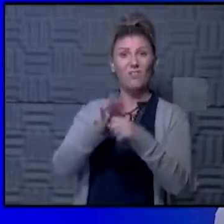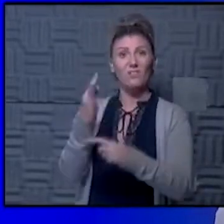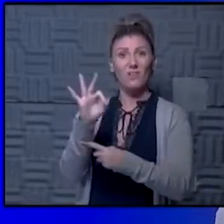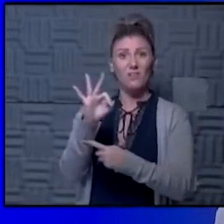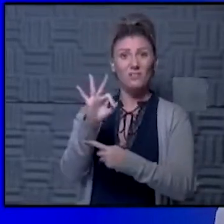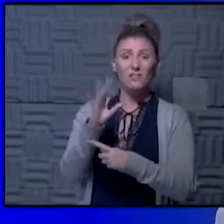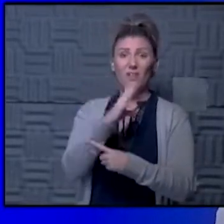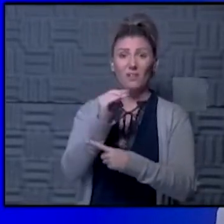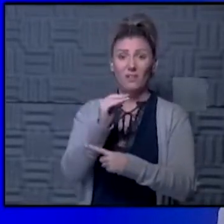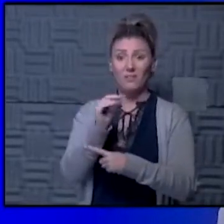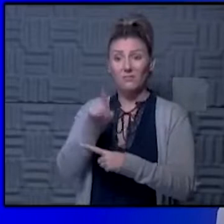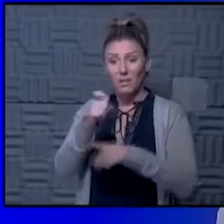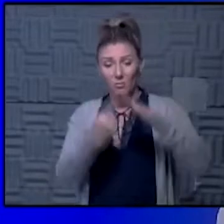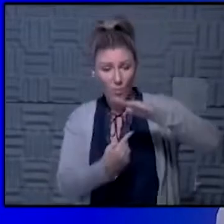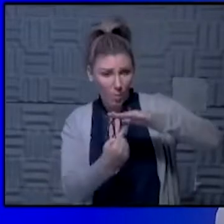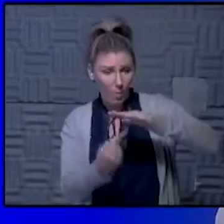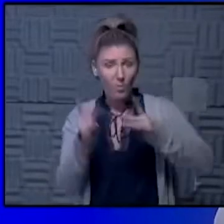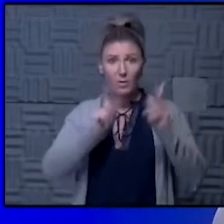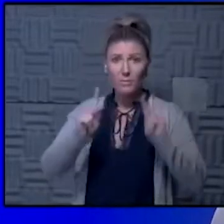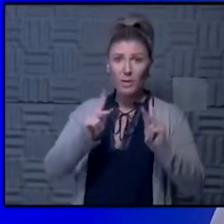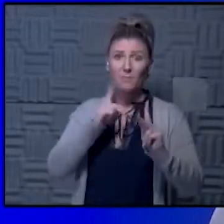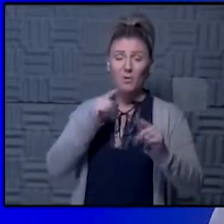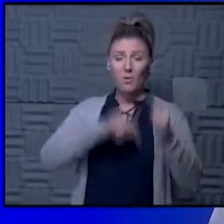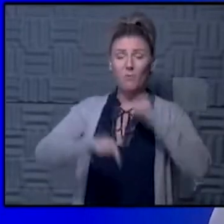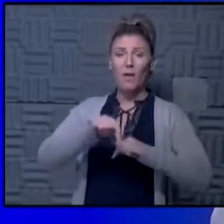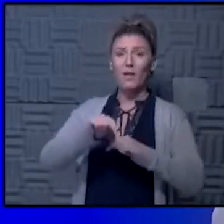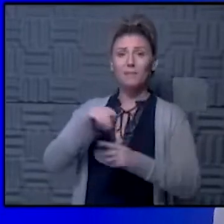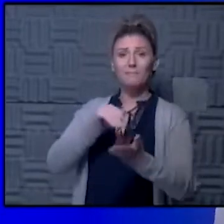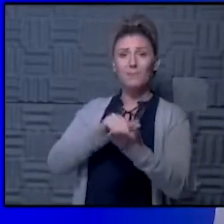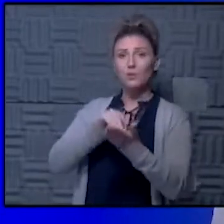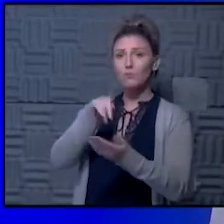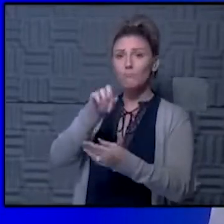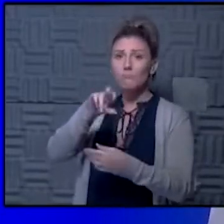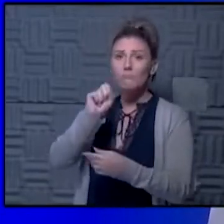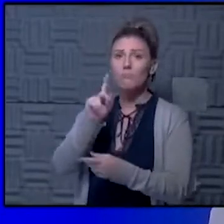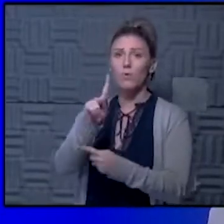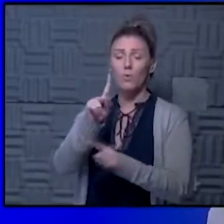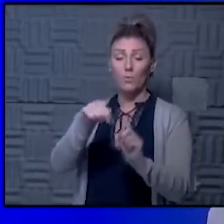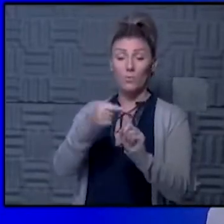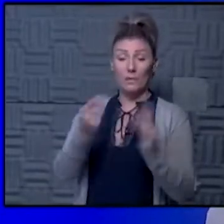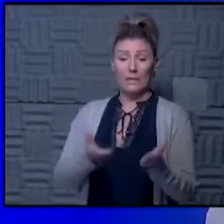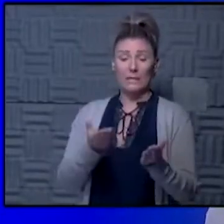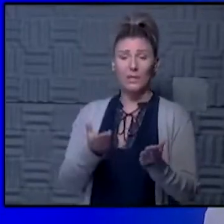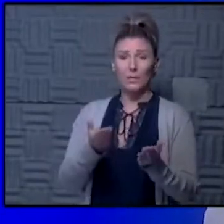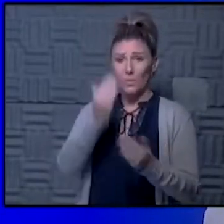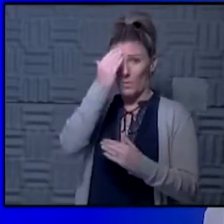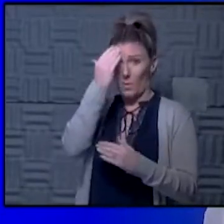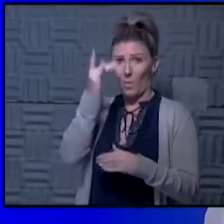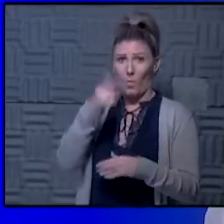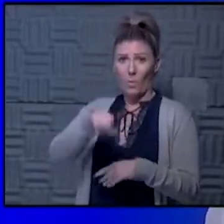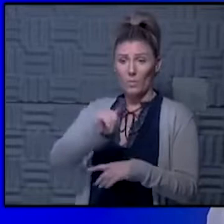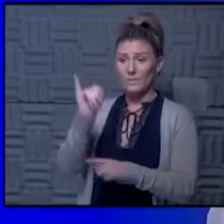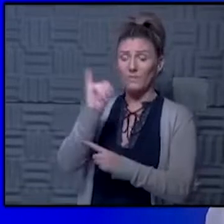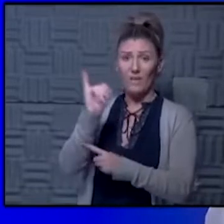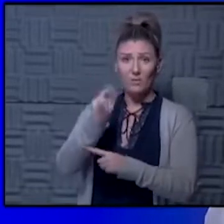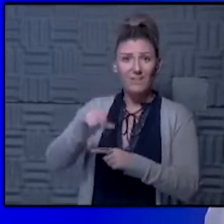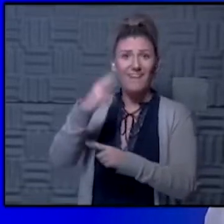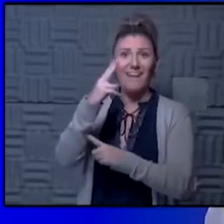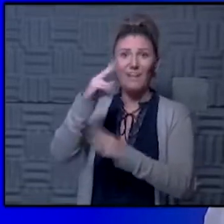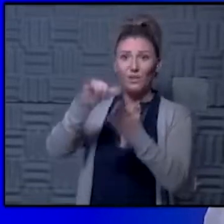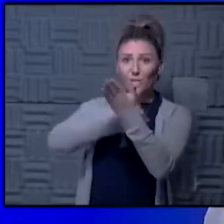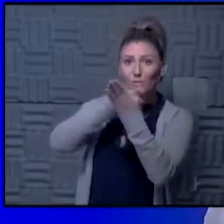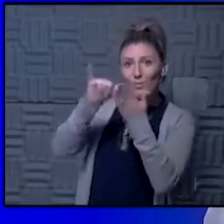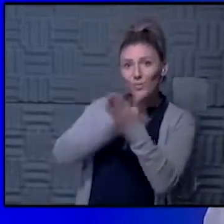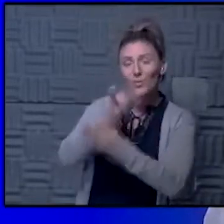So it's very real, and it goes back to what Dr. Burke said when she was here. We know that those infections were really high, obviously in New York, and